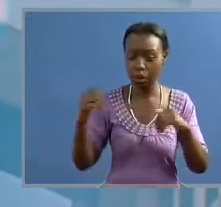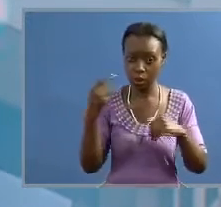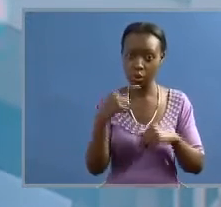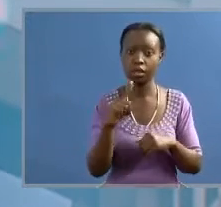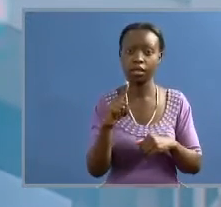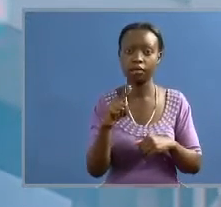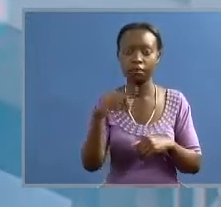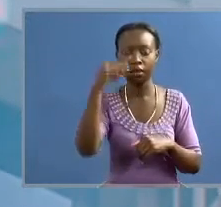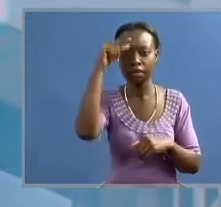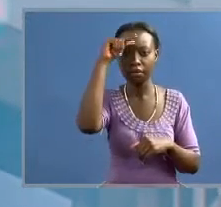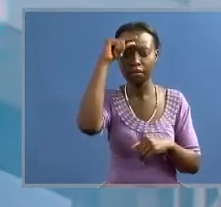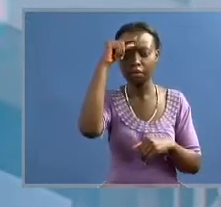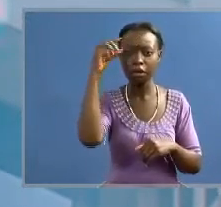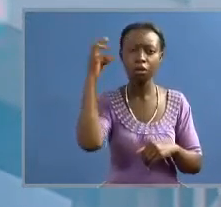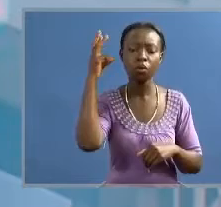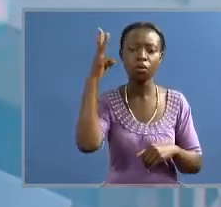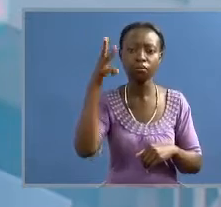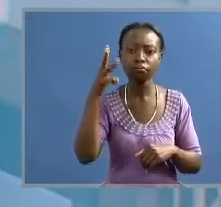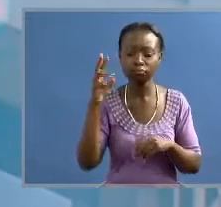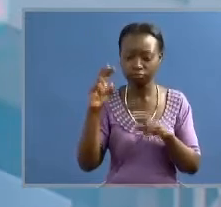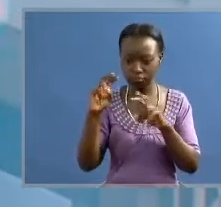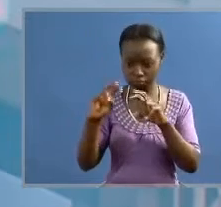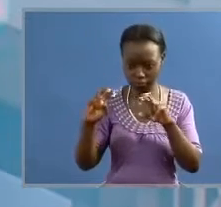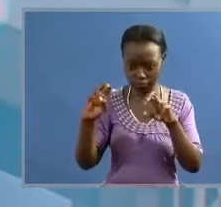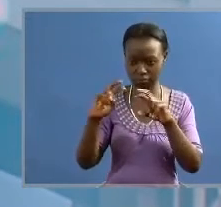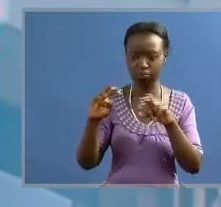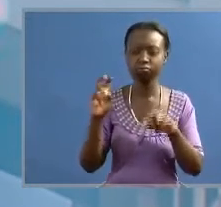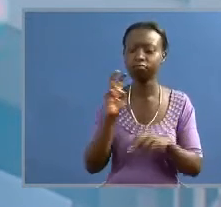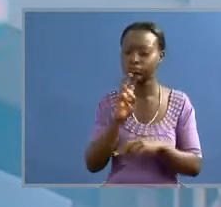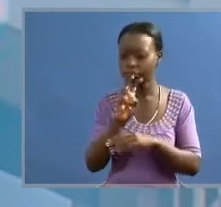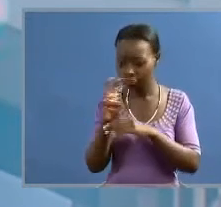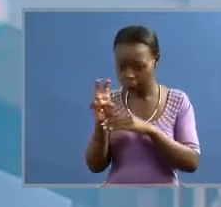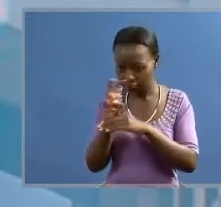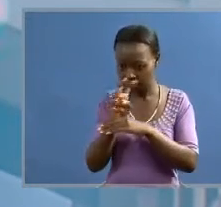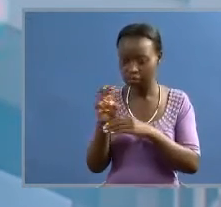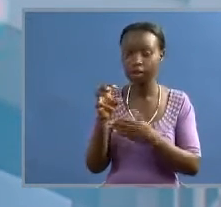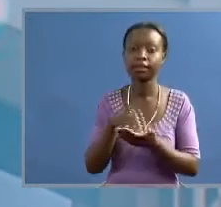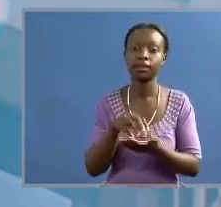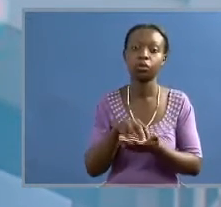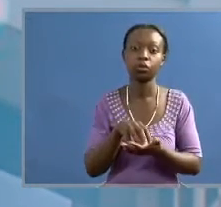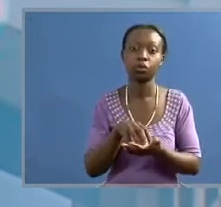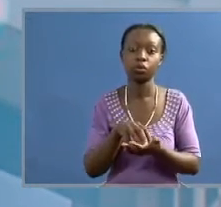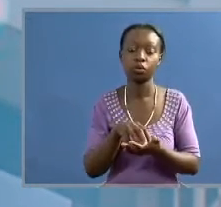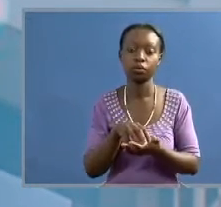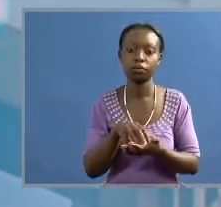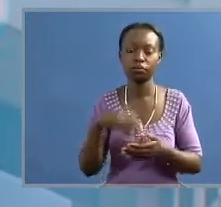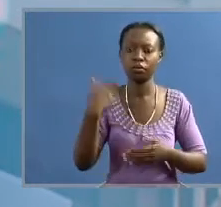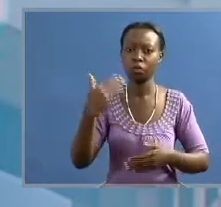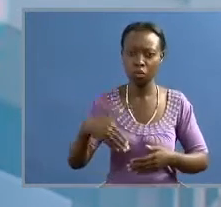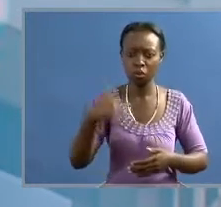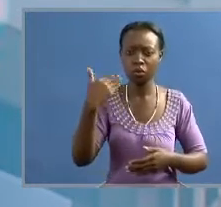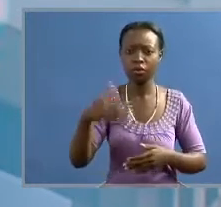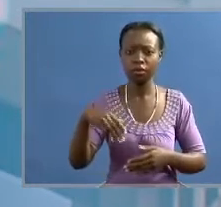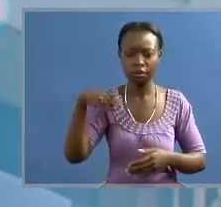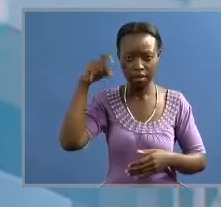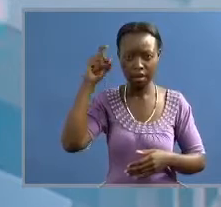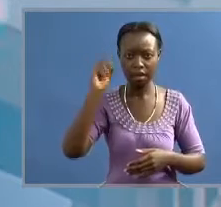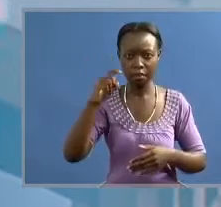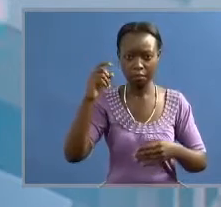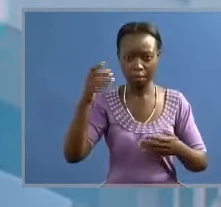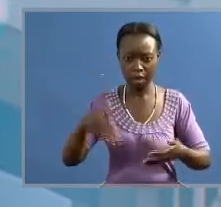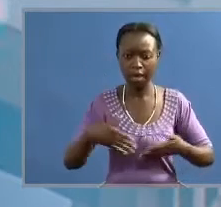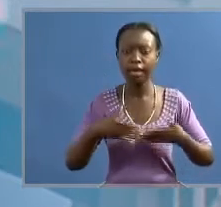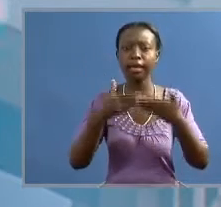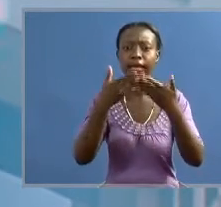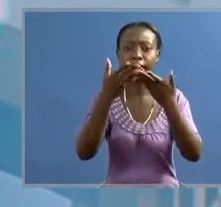government will be monitoring the situation, and from time to time, they need to update the